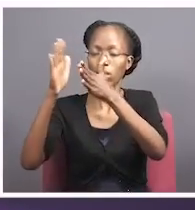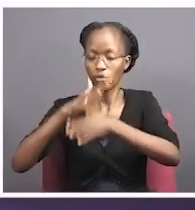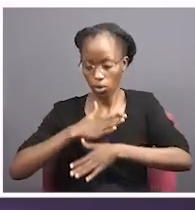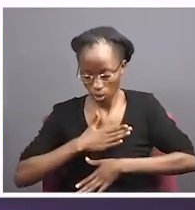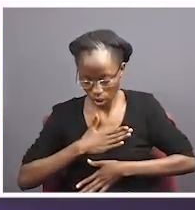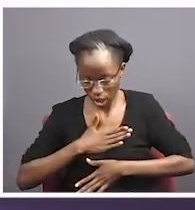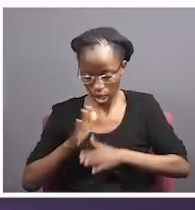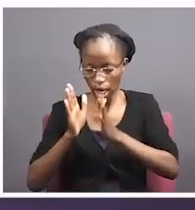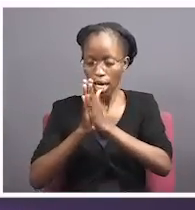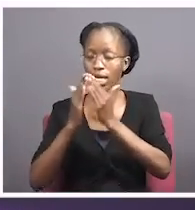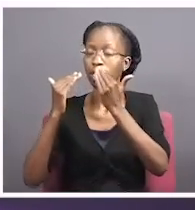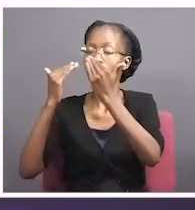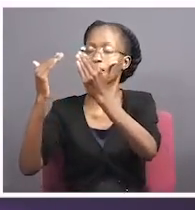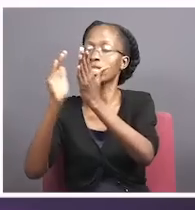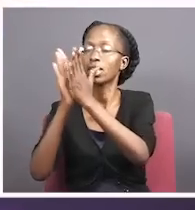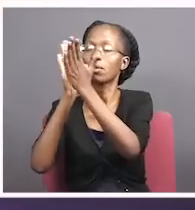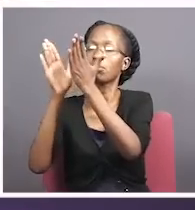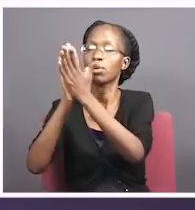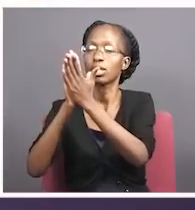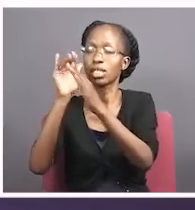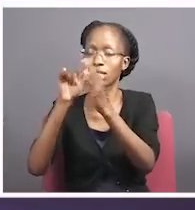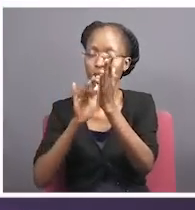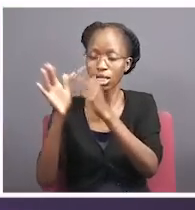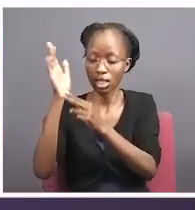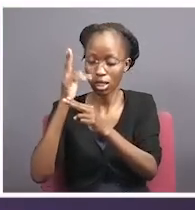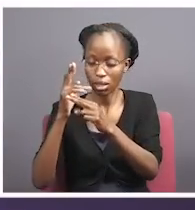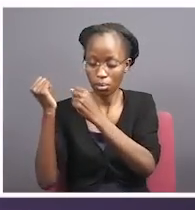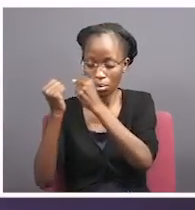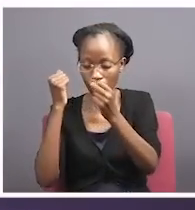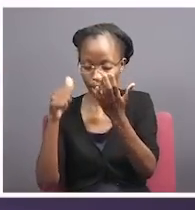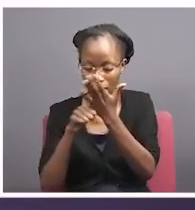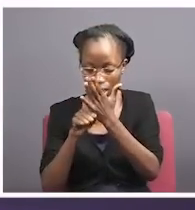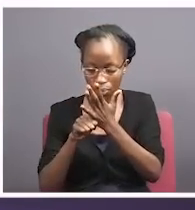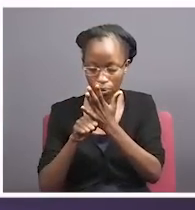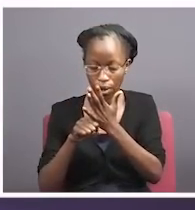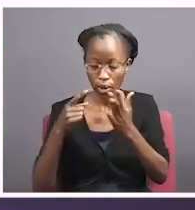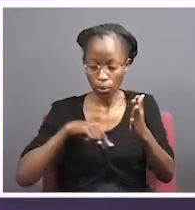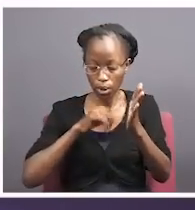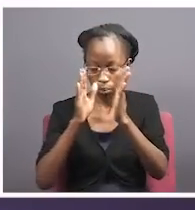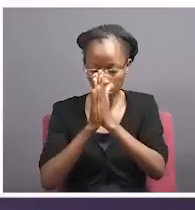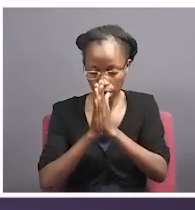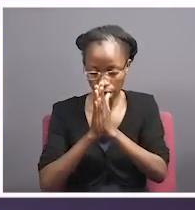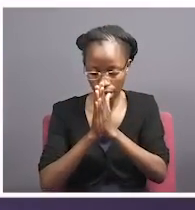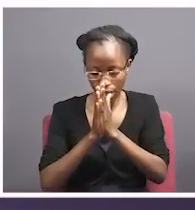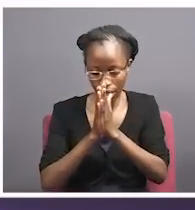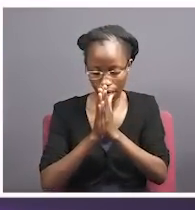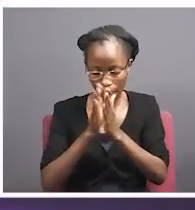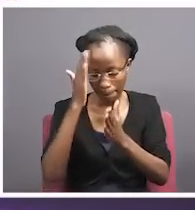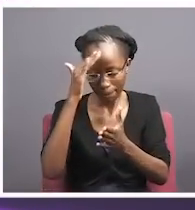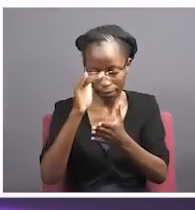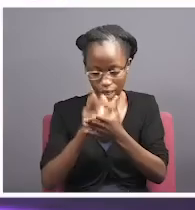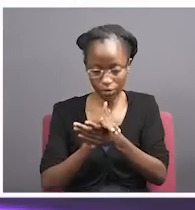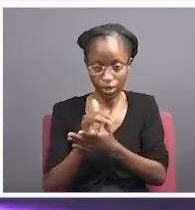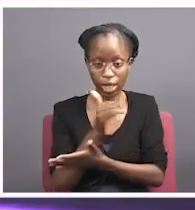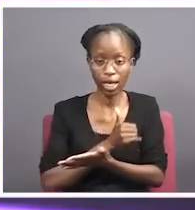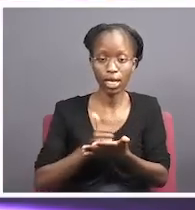name. We give you honor and we give you thanks and praise. For it's in Jesus' mighty name that we pray in